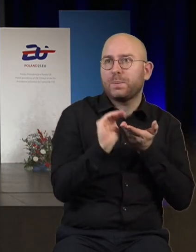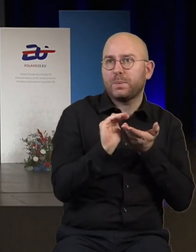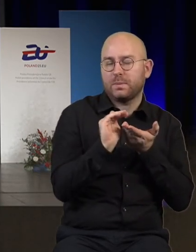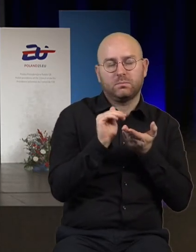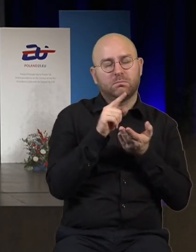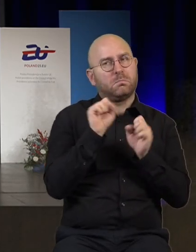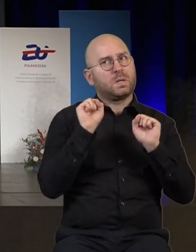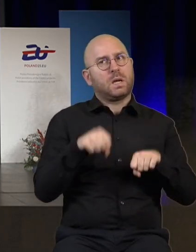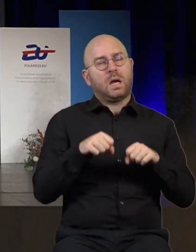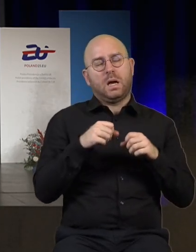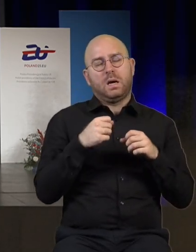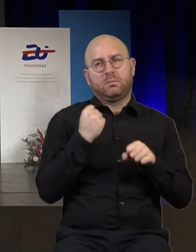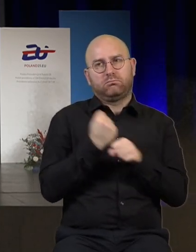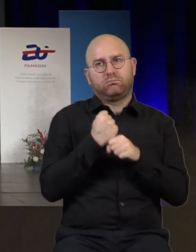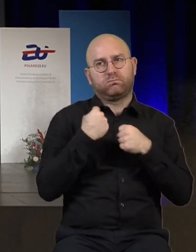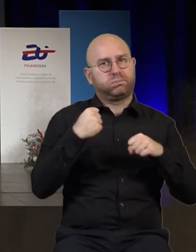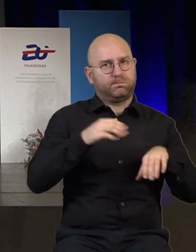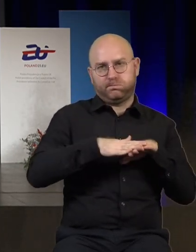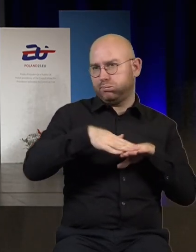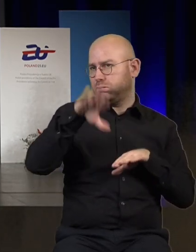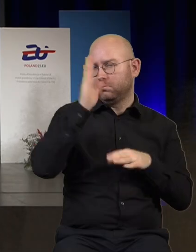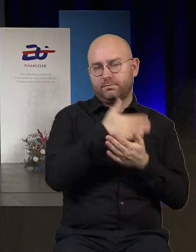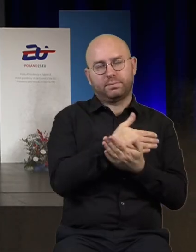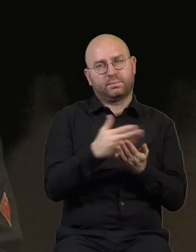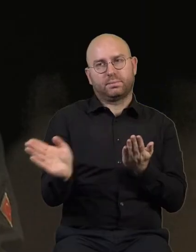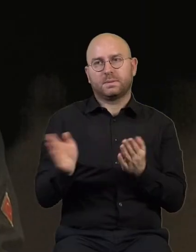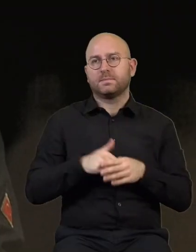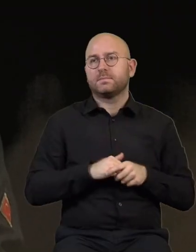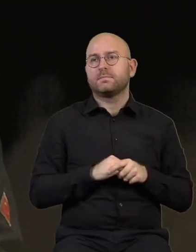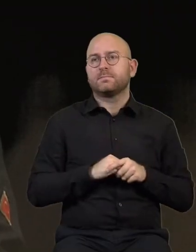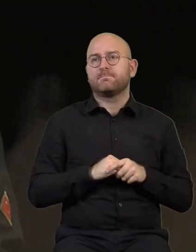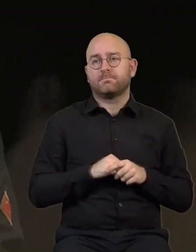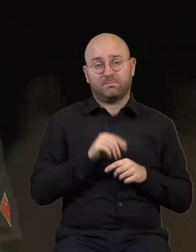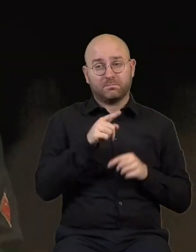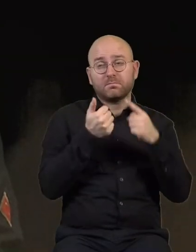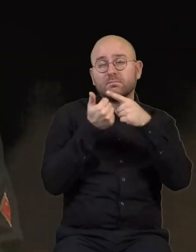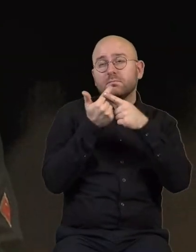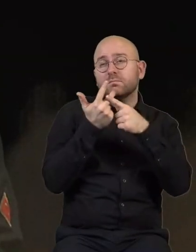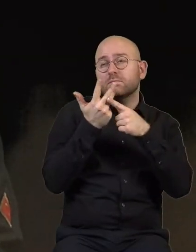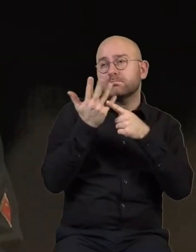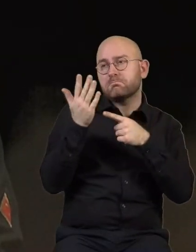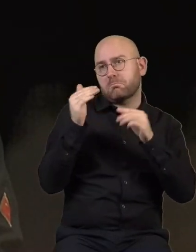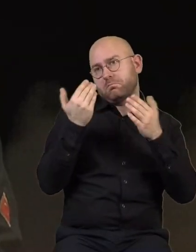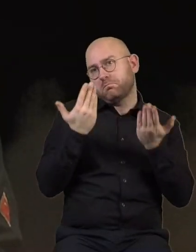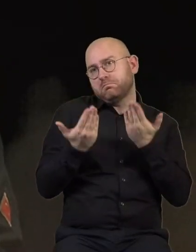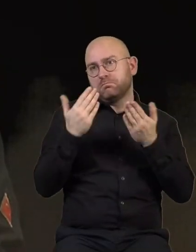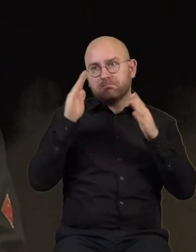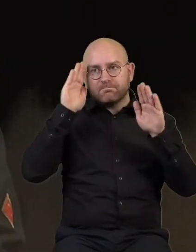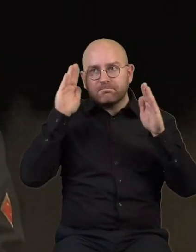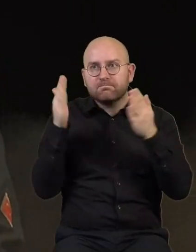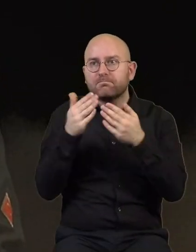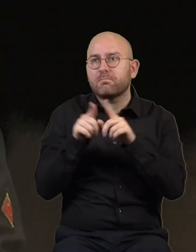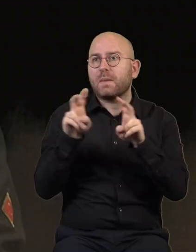durable profit, to call it like this, that we can do this. But that does not mean that, yeah, okay, also on